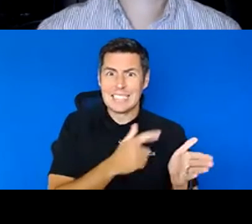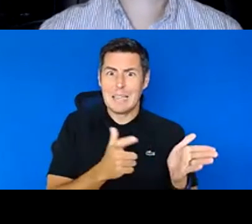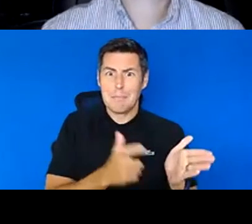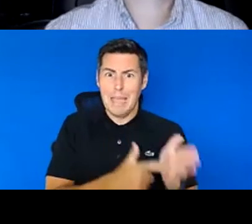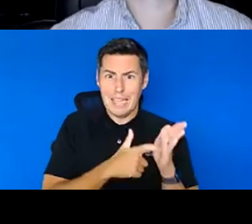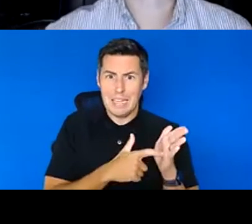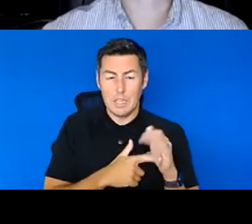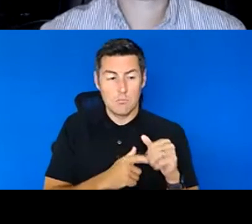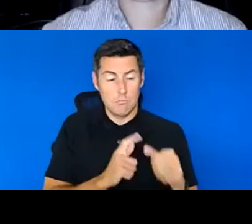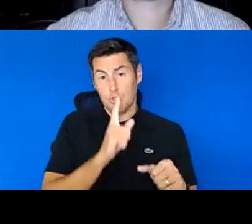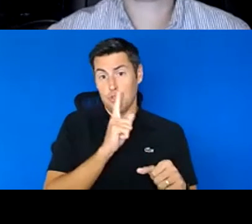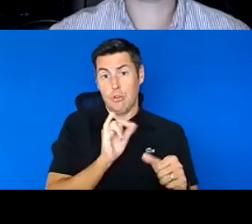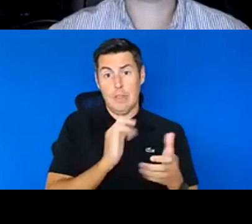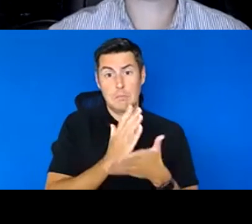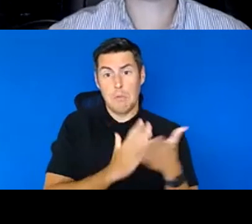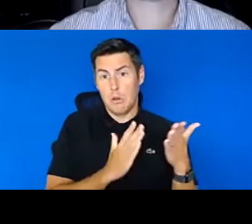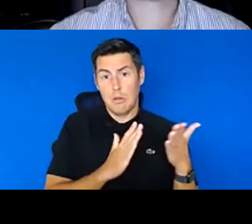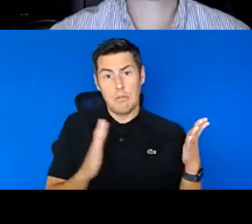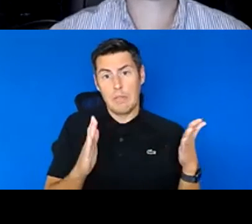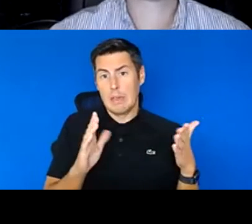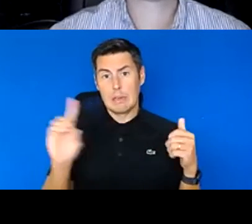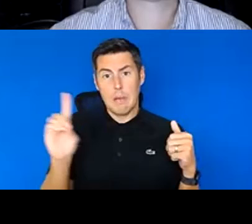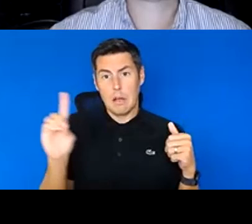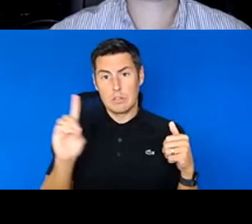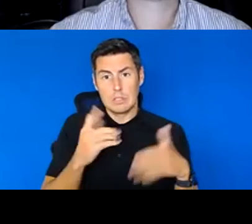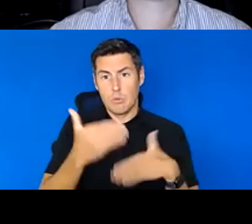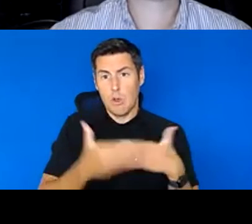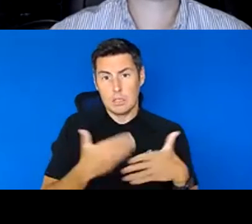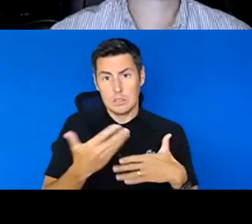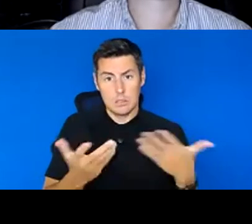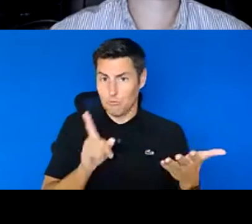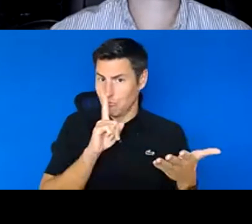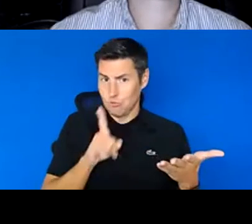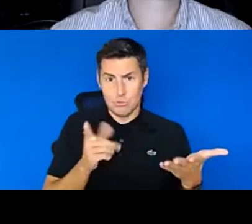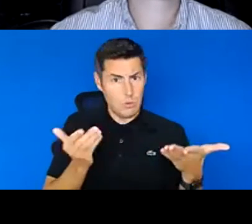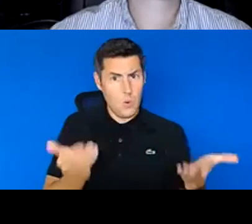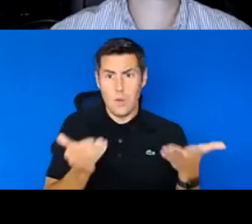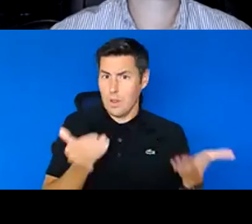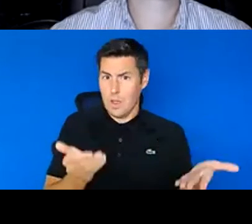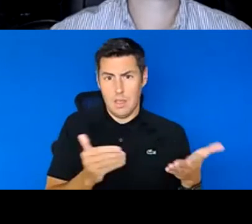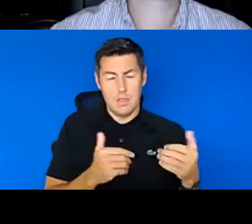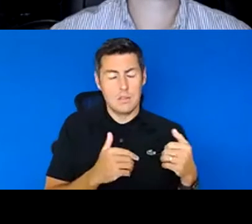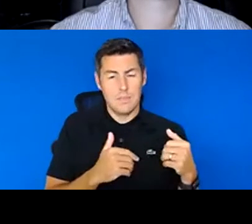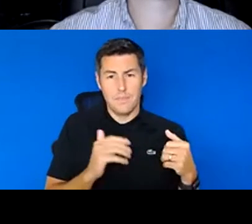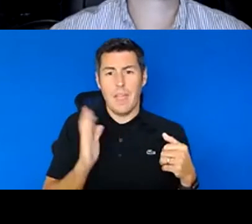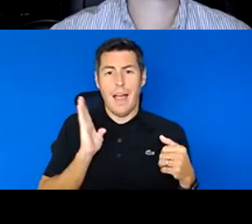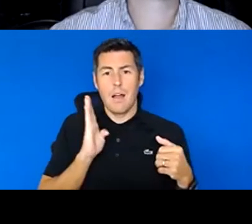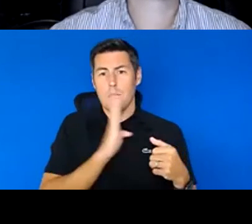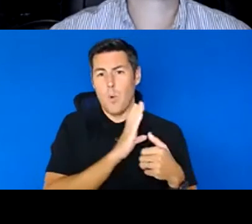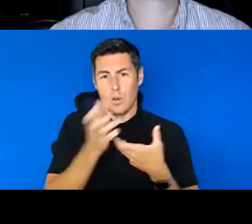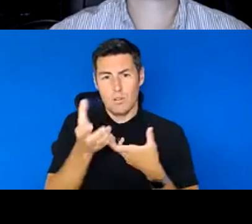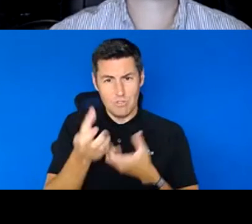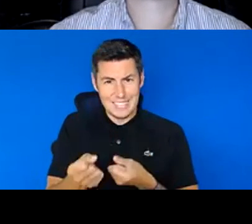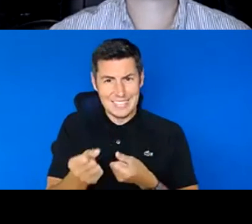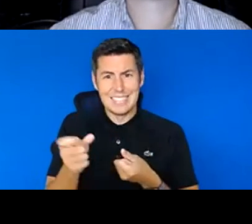avail yourself of the democratic process. So it is important to know that important to always remember our board of trustees are elected